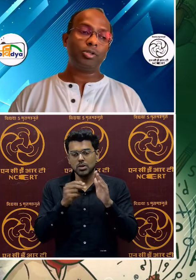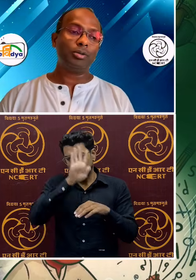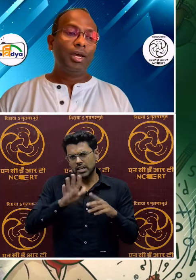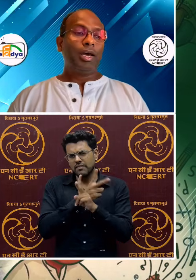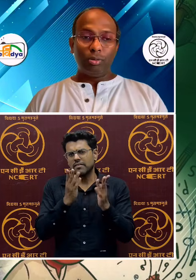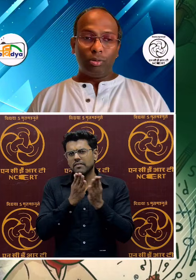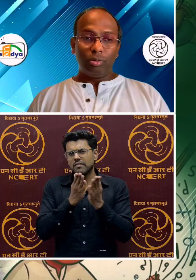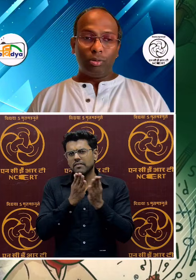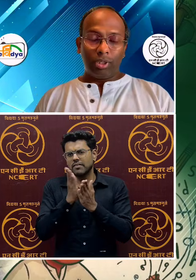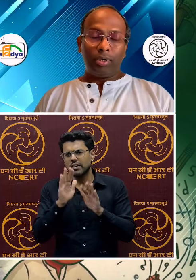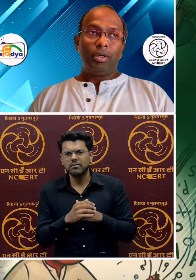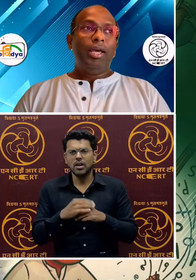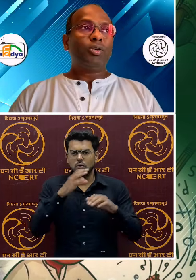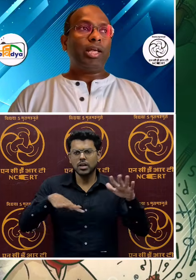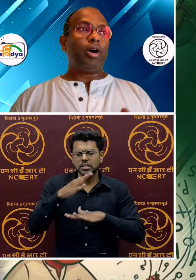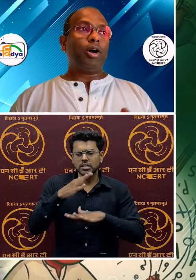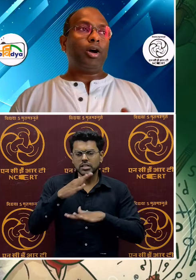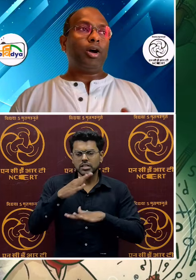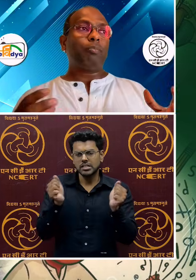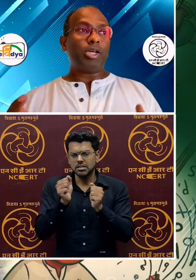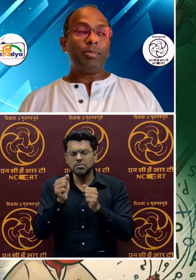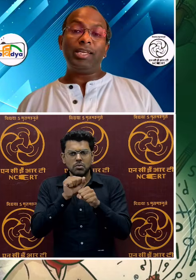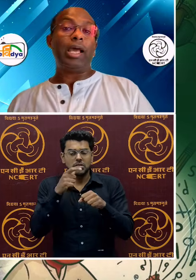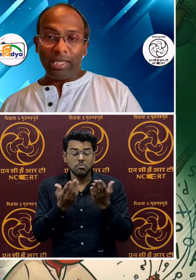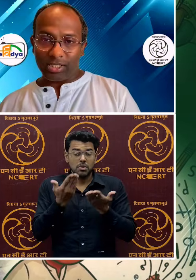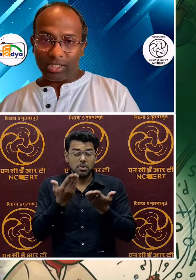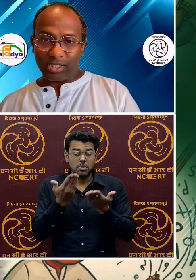platforms also, through so there are a lot of